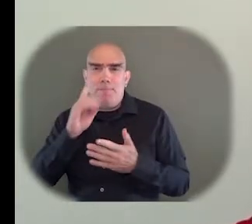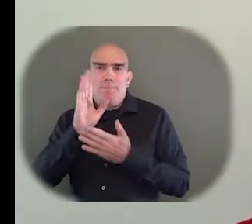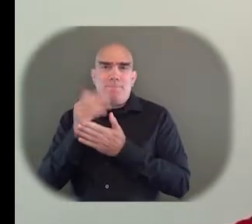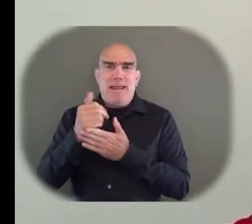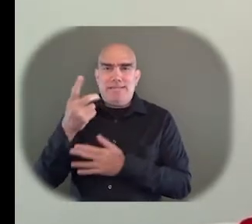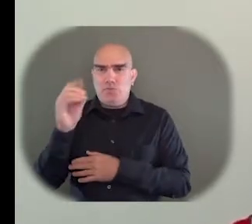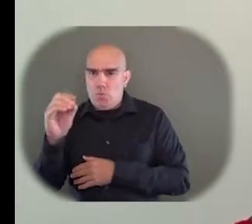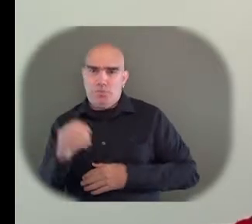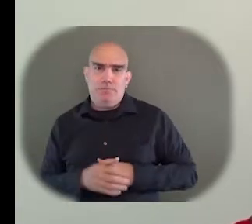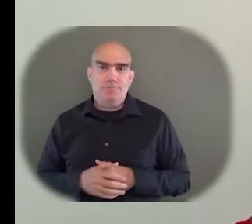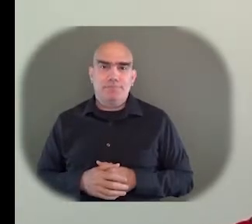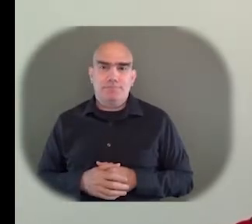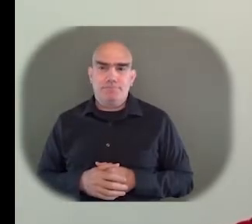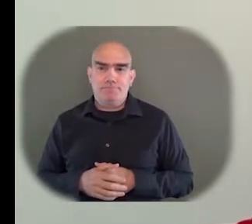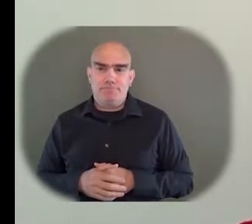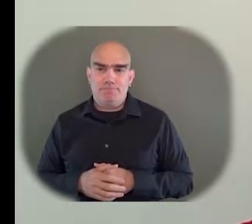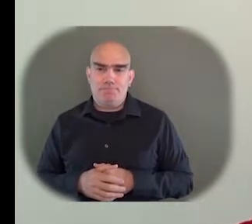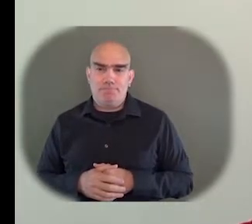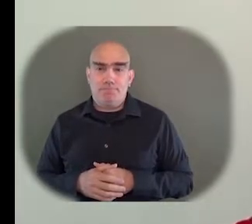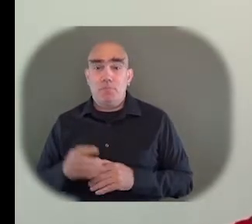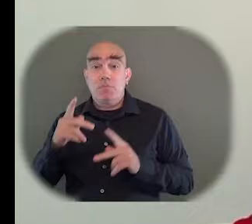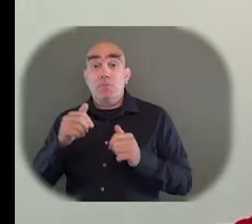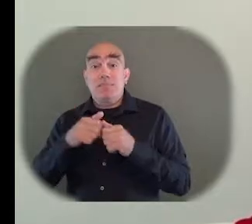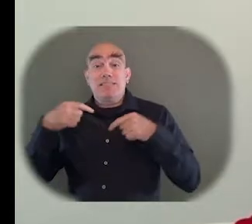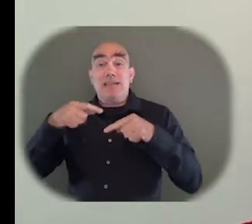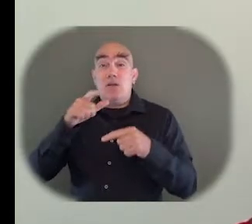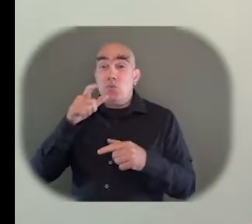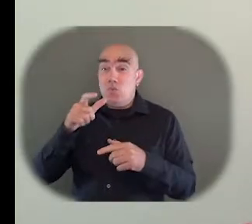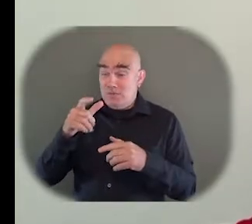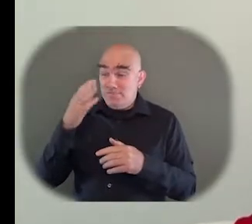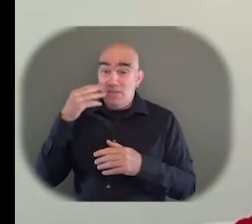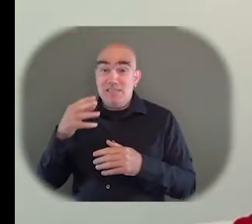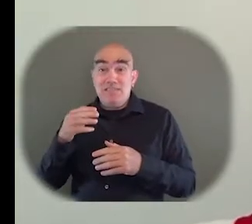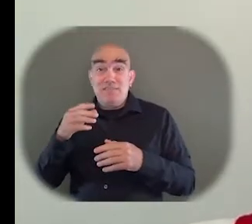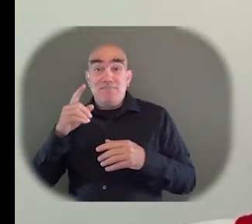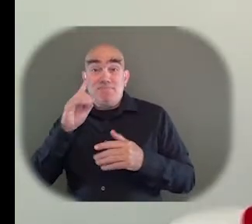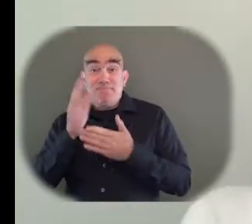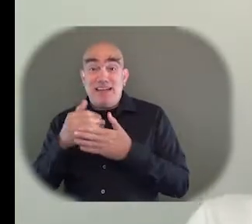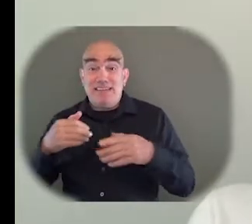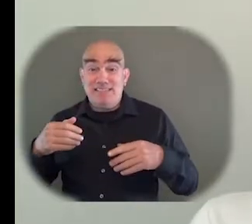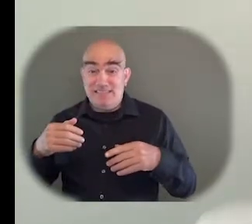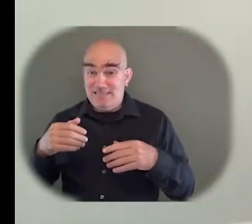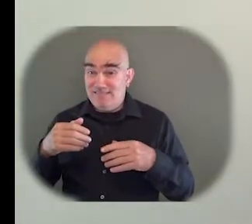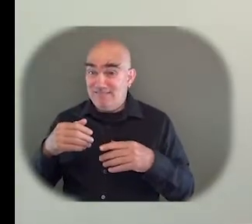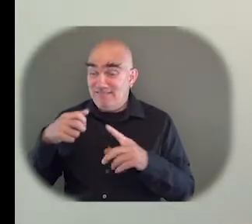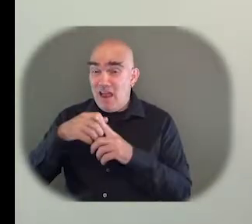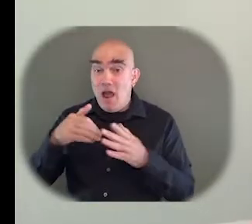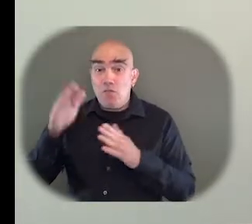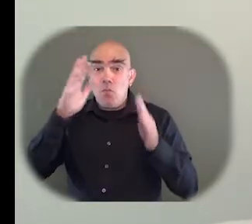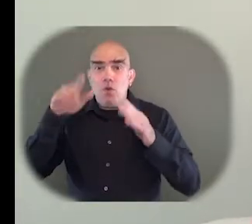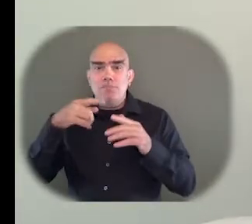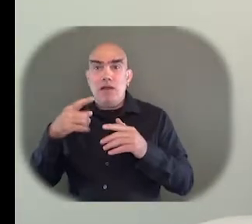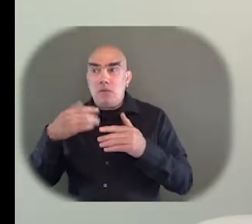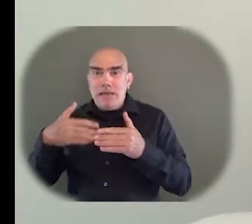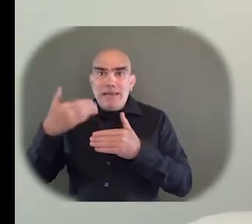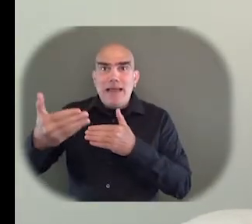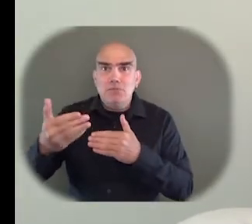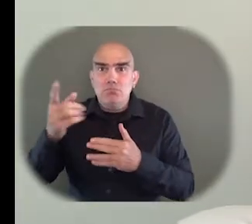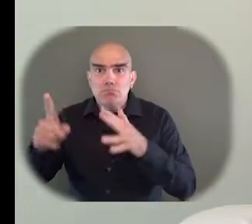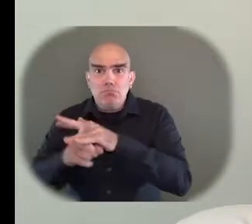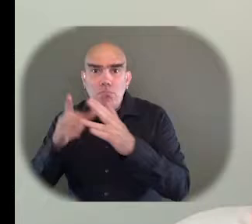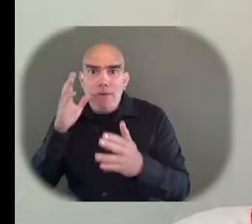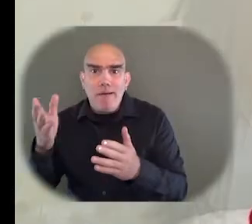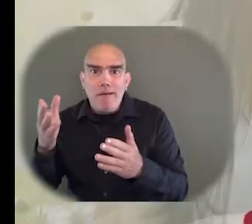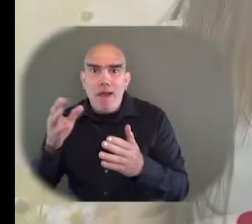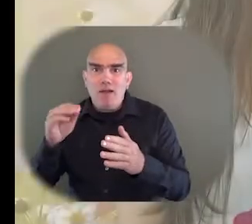often worry about when the next panic attack will be and will change their day-to-day lives in an effort to prevent them or avoid having panic attacks